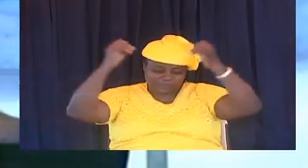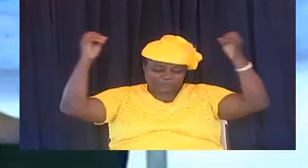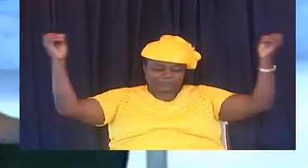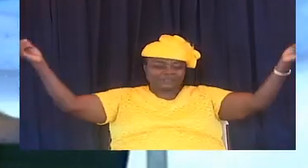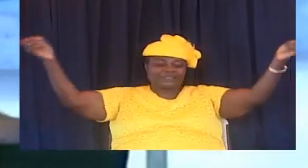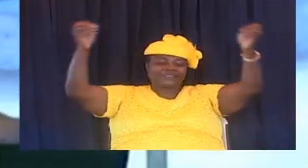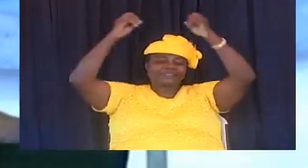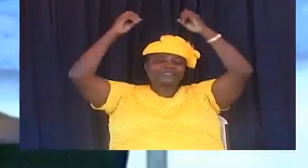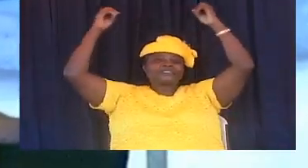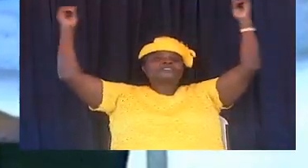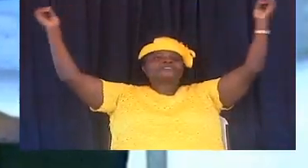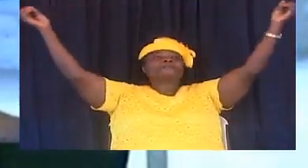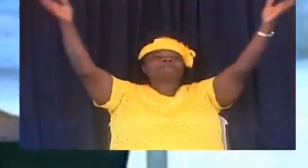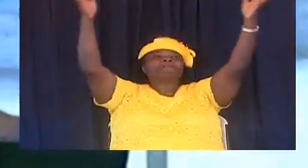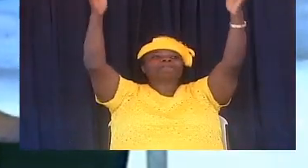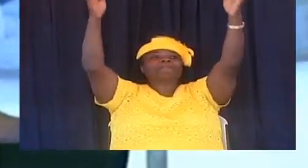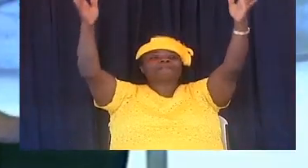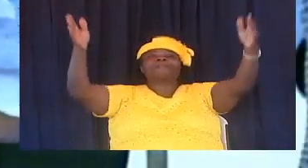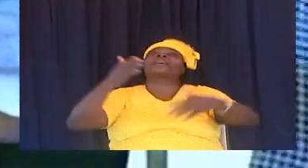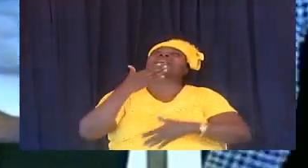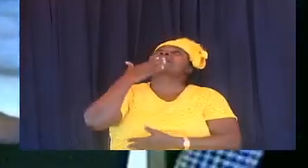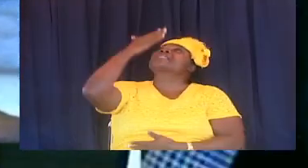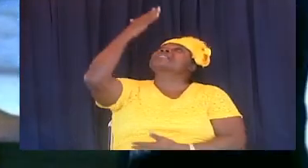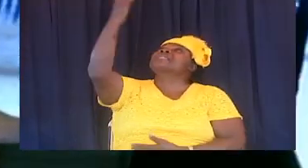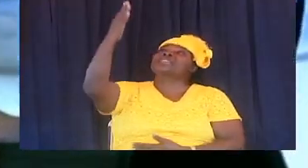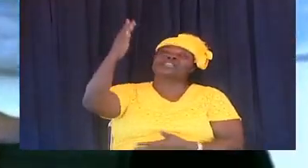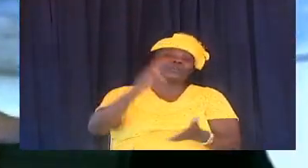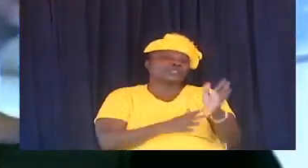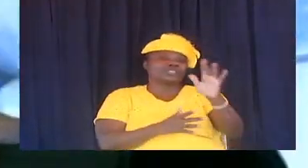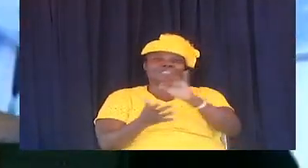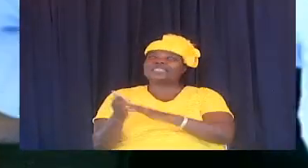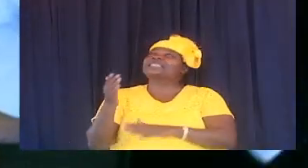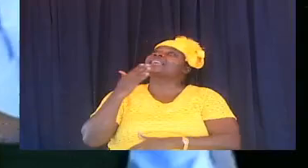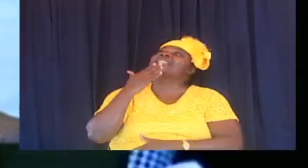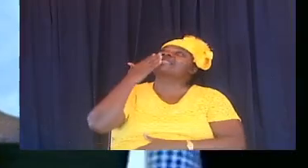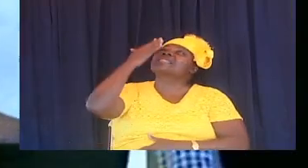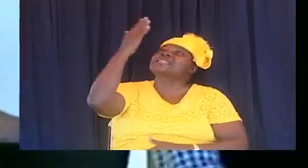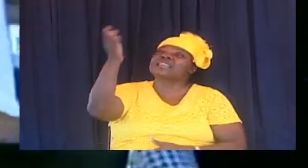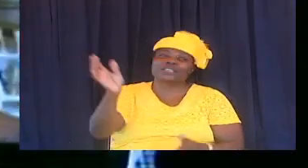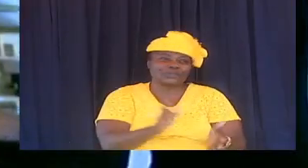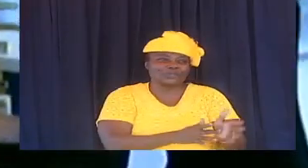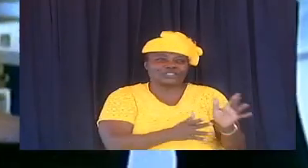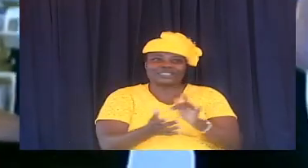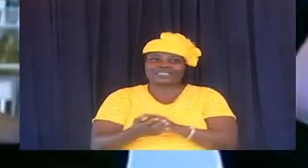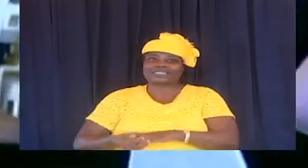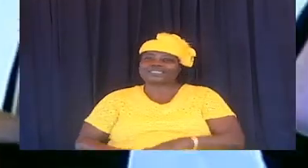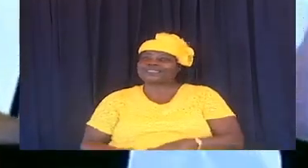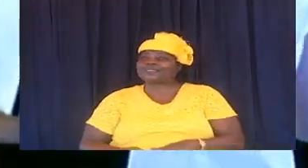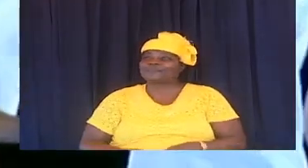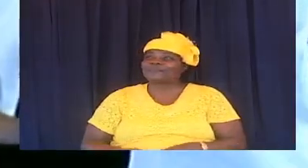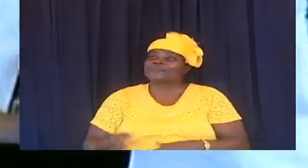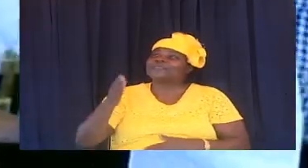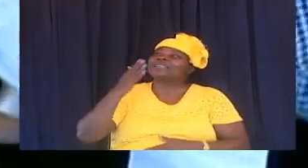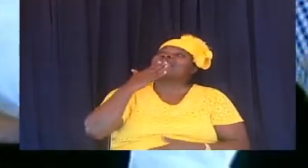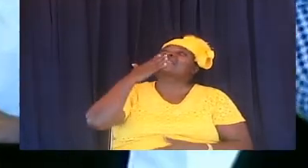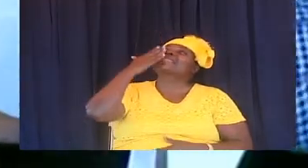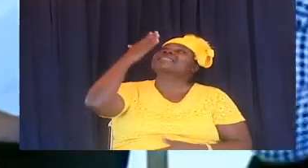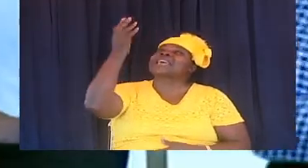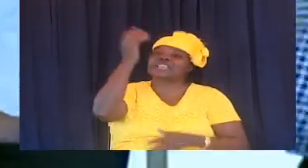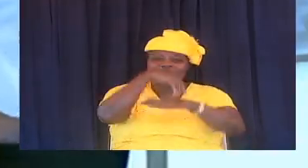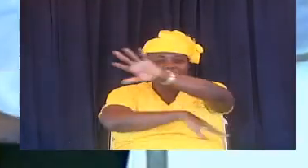What a God. Thank you, Jesus. Thank you, Jesus. Thank you, Heavenly